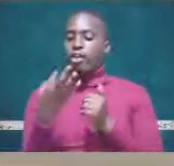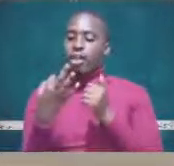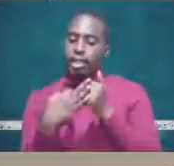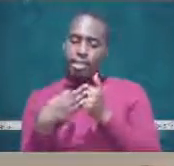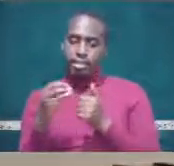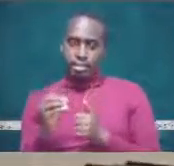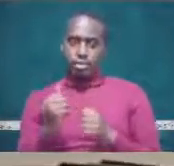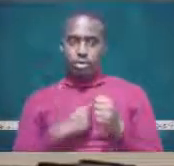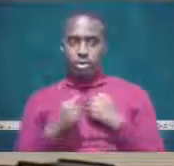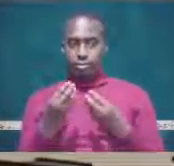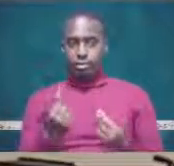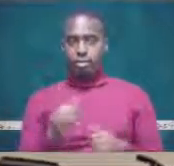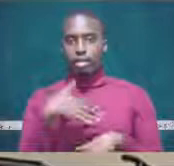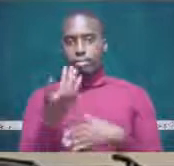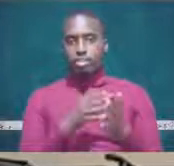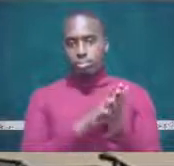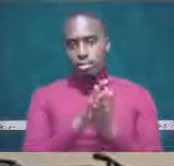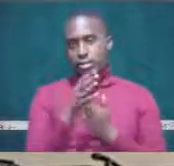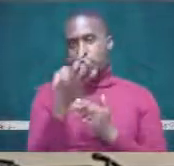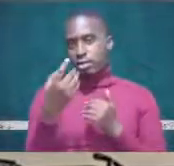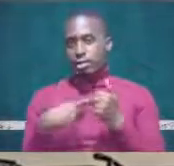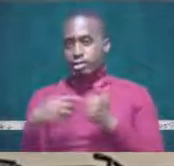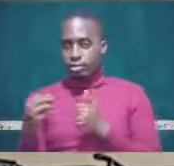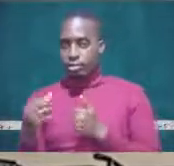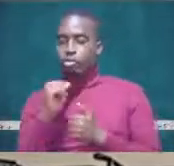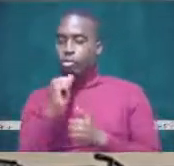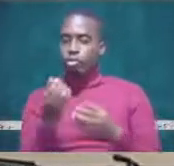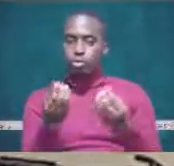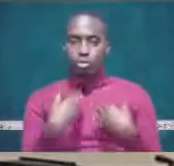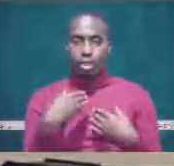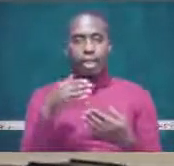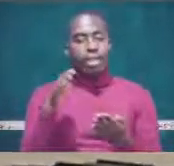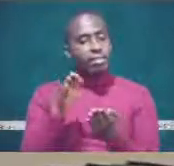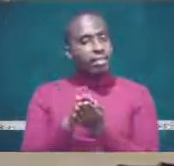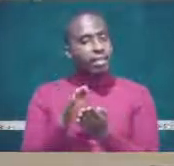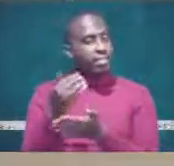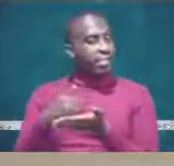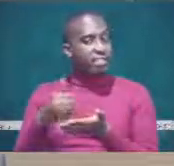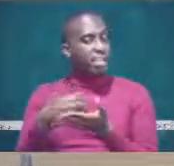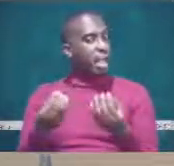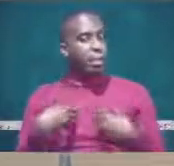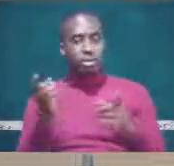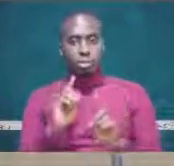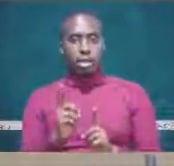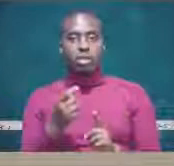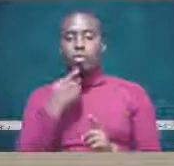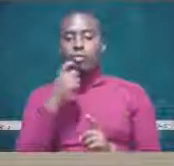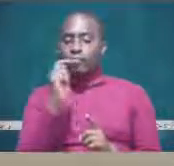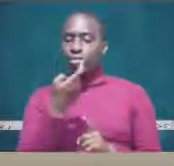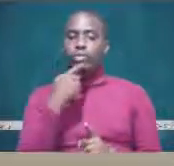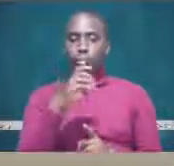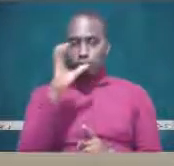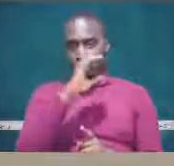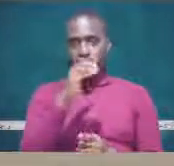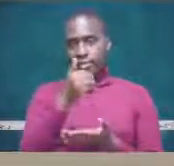francs. And spend 360. We are not given saving in the question. We have to first look for saving.